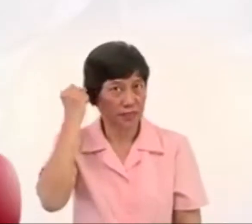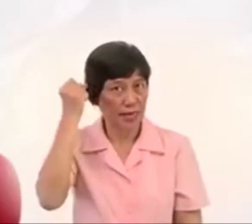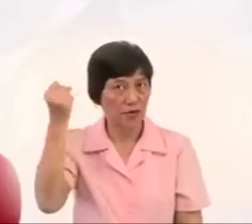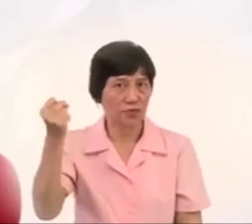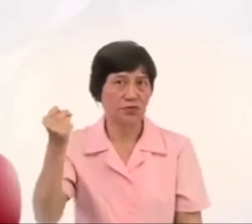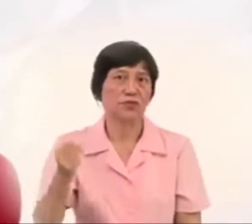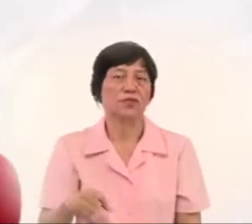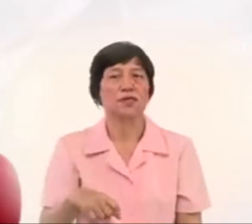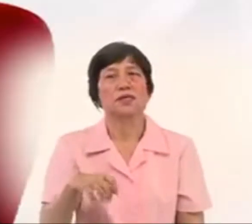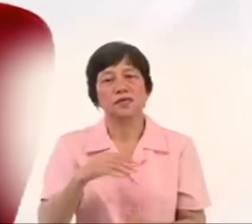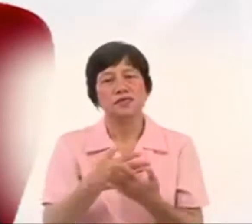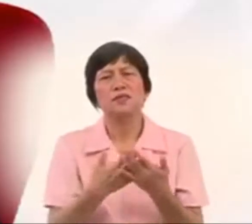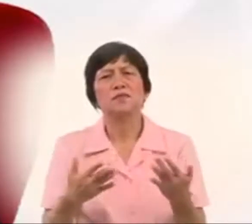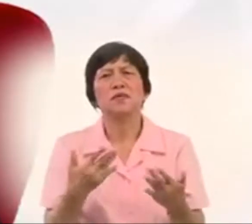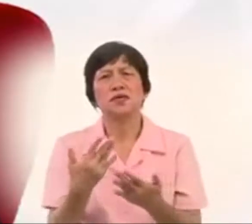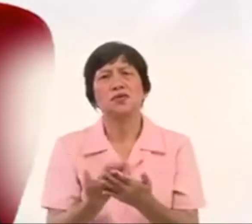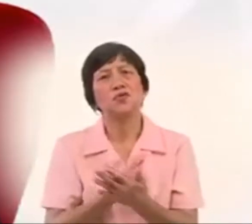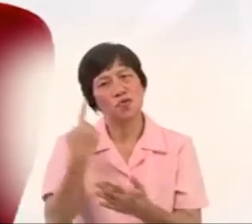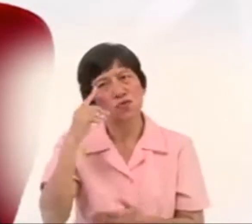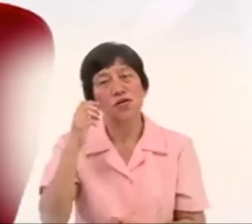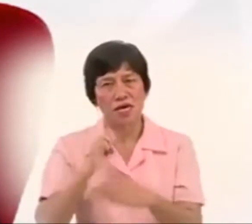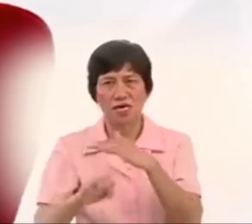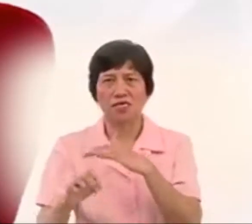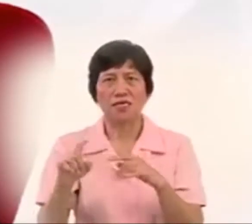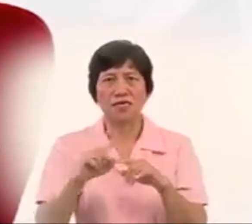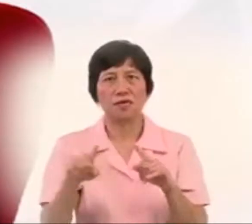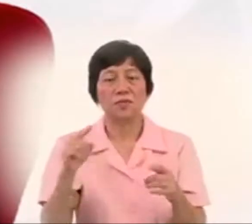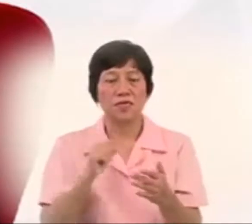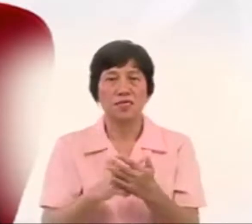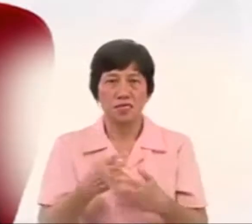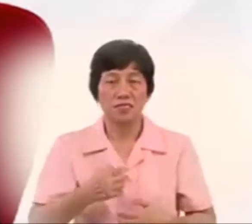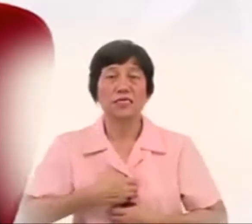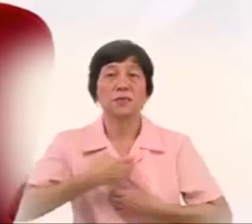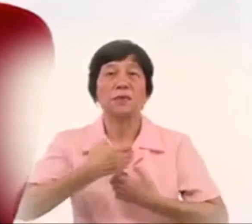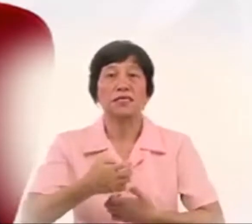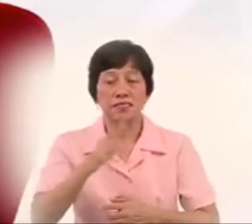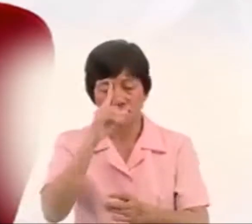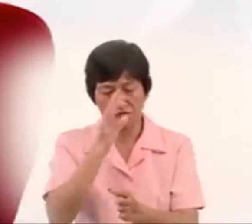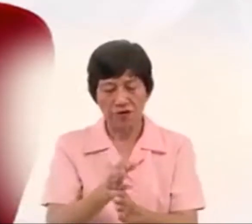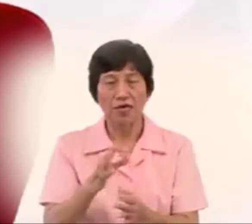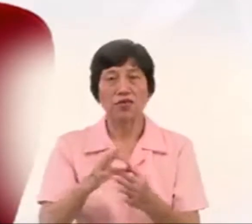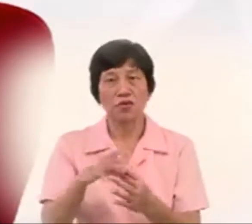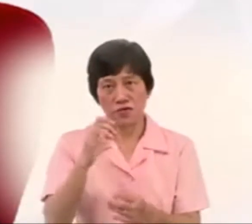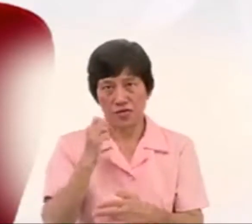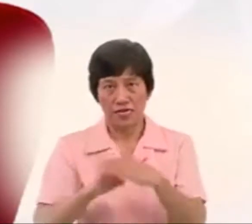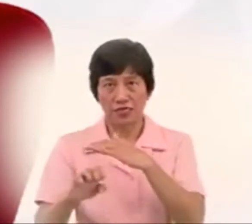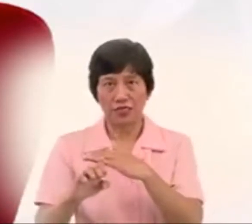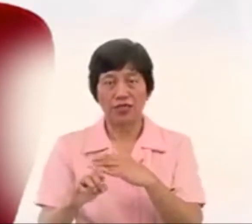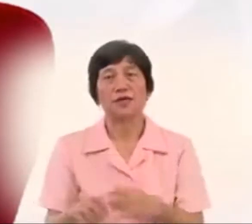new for Elijah. But this expresses the faith of Elijah, the faith that enables him to